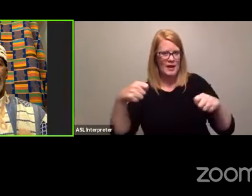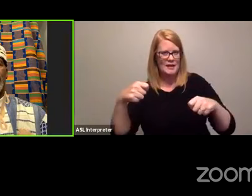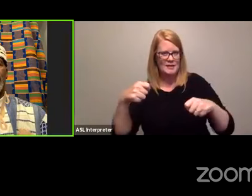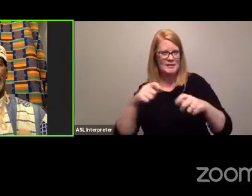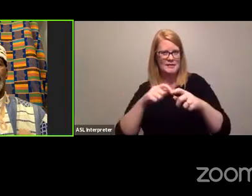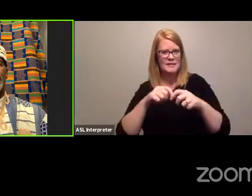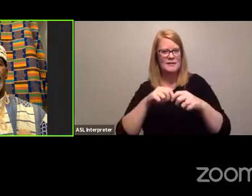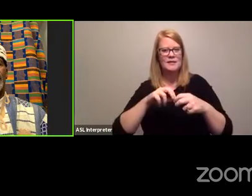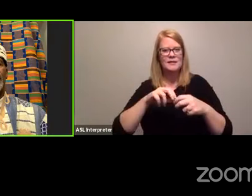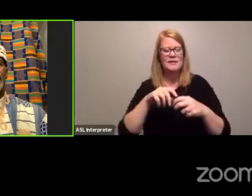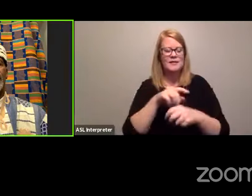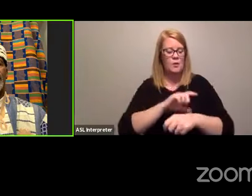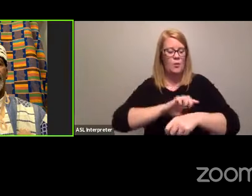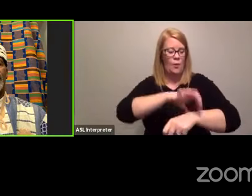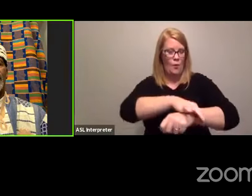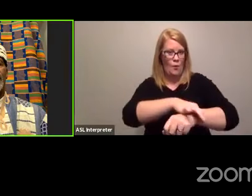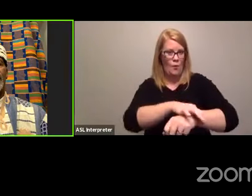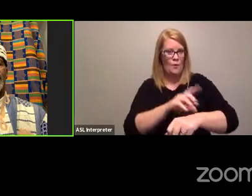your mother.